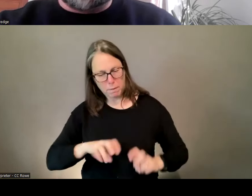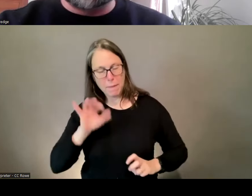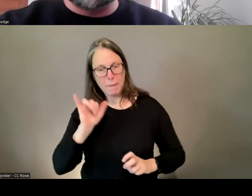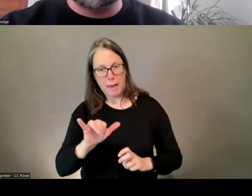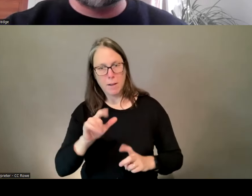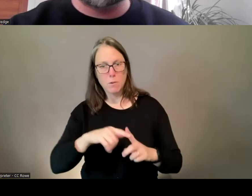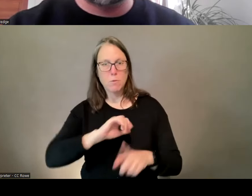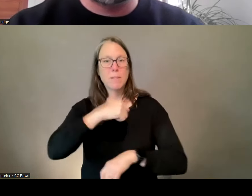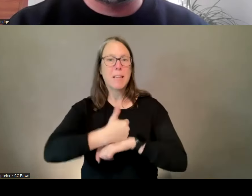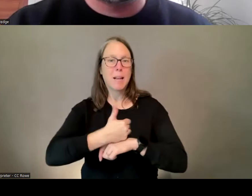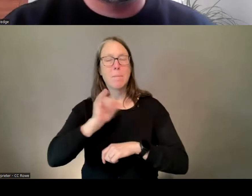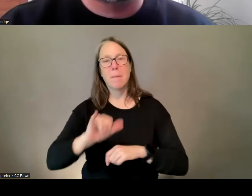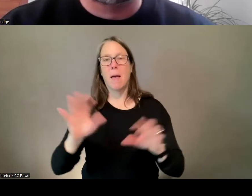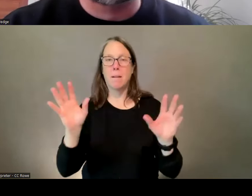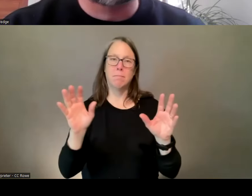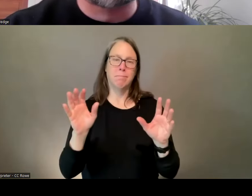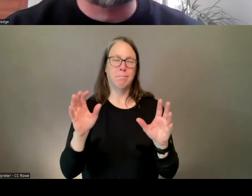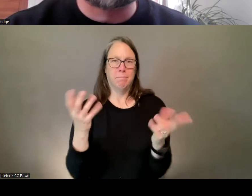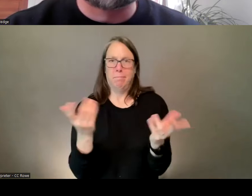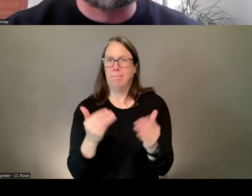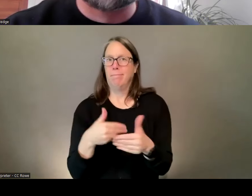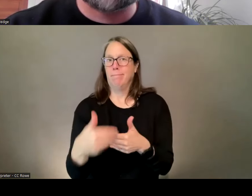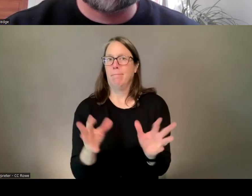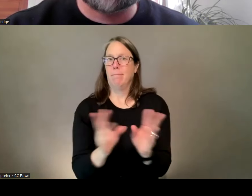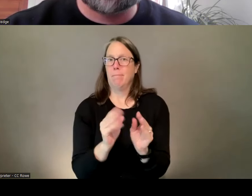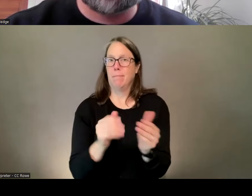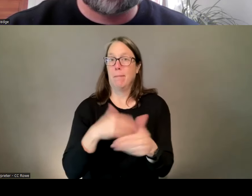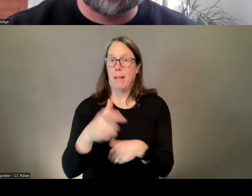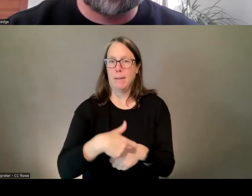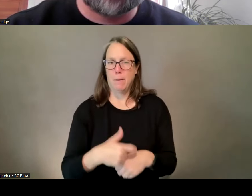Dredge presentation. Thank you.